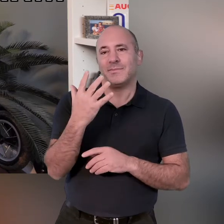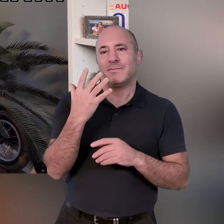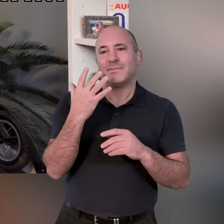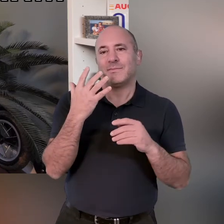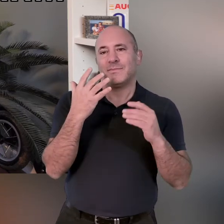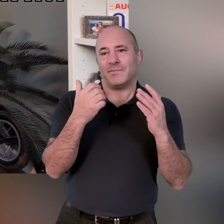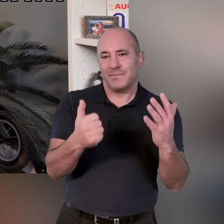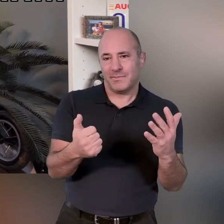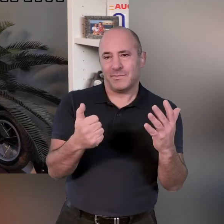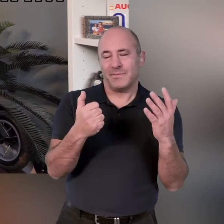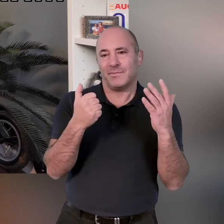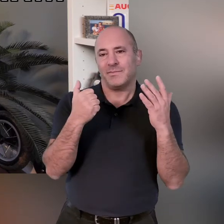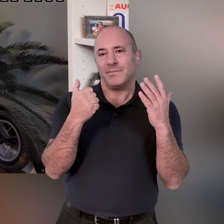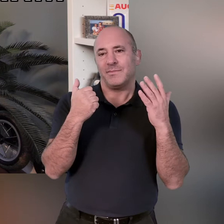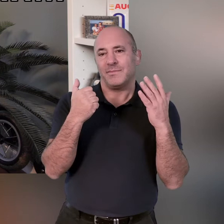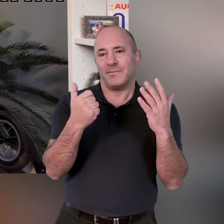5, 6,